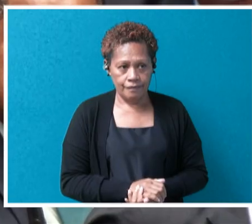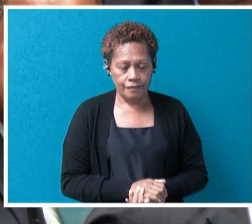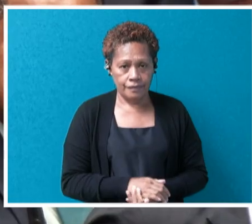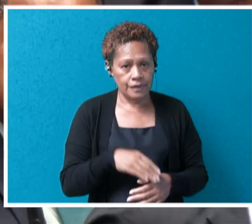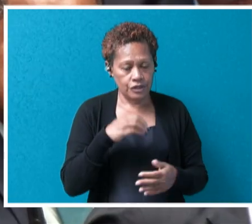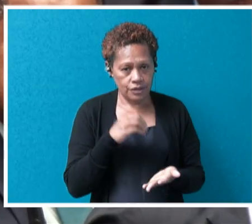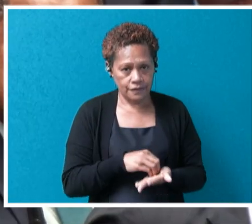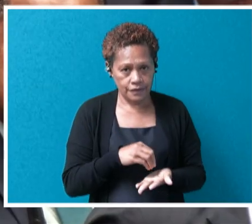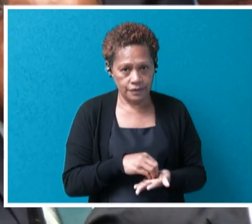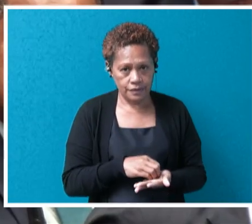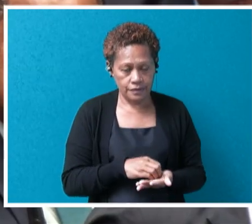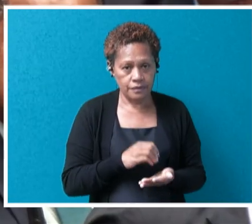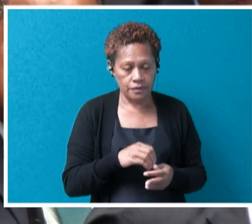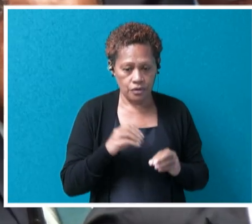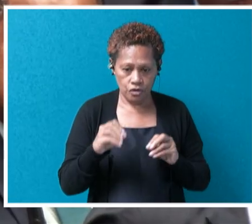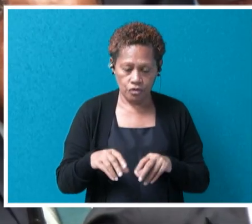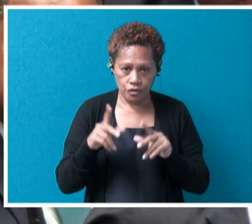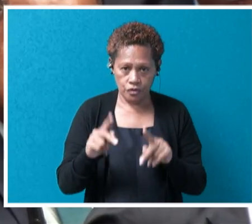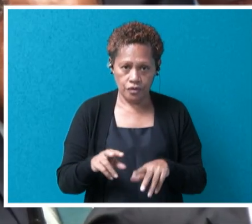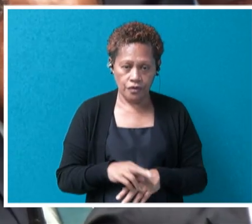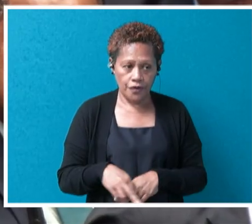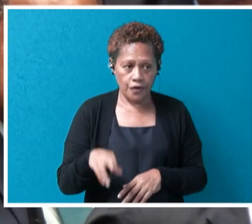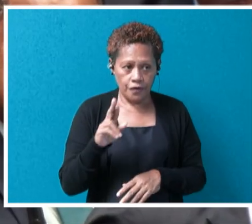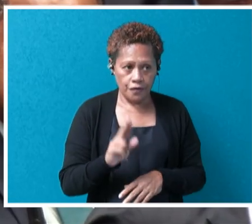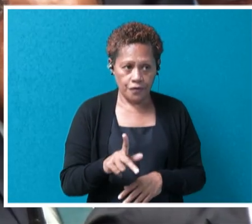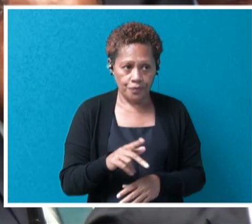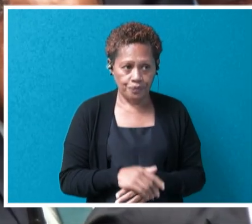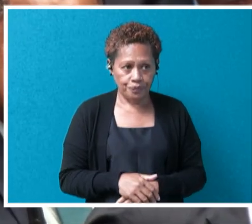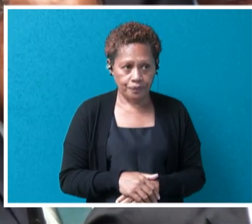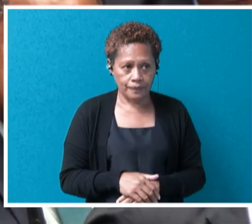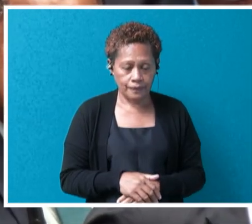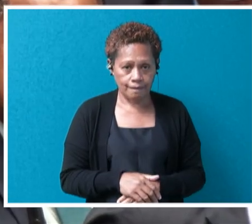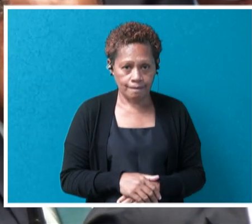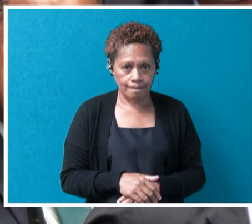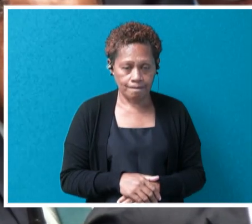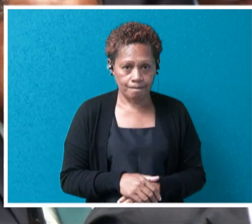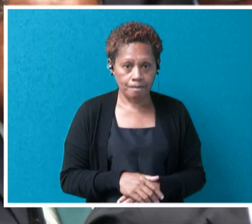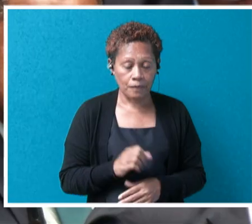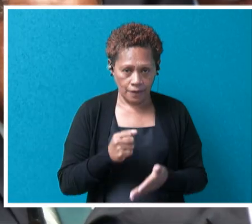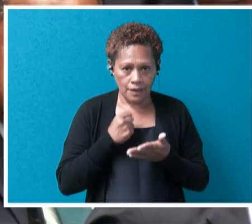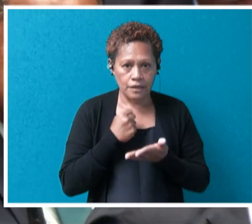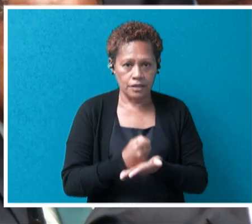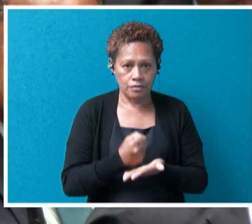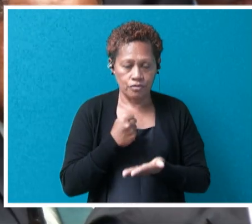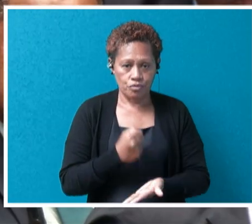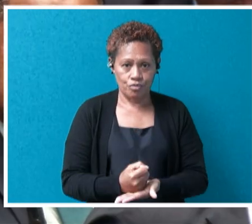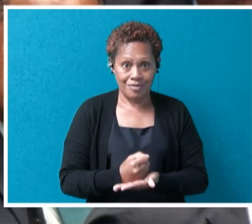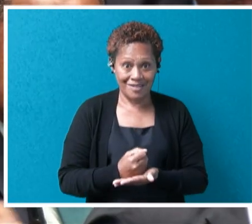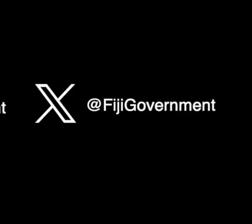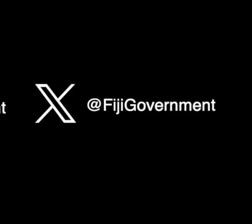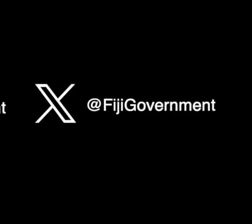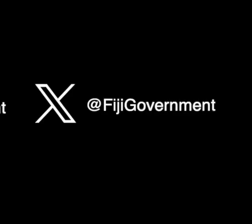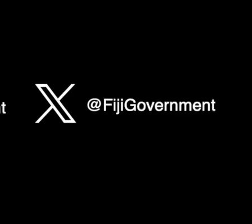services, and opportunity for all. I support the motion before the House. Nasa valeu.